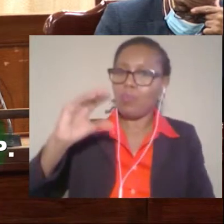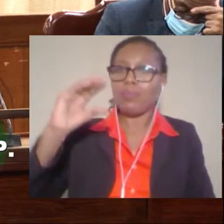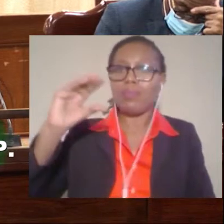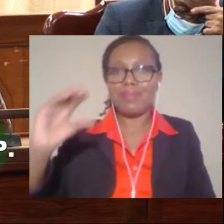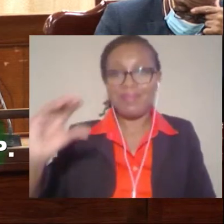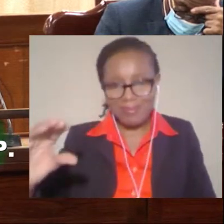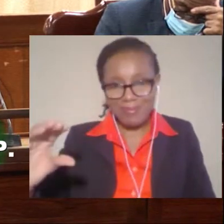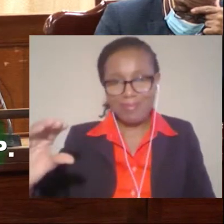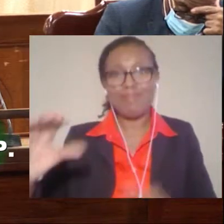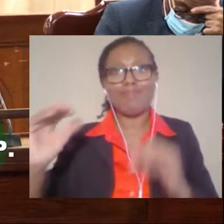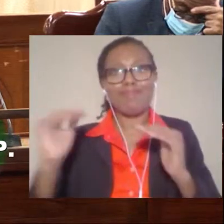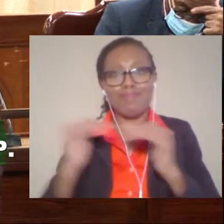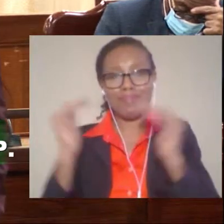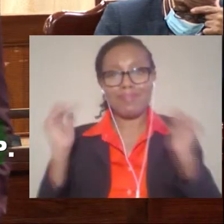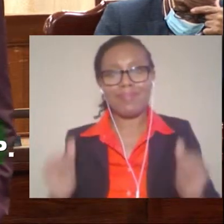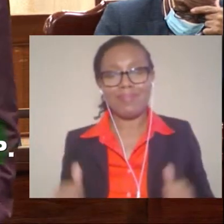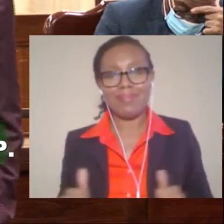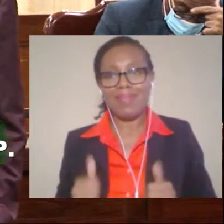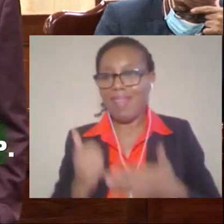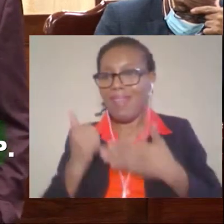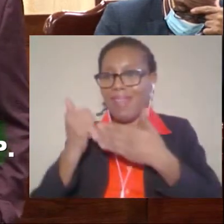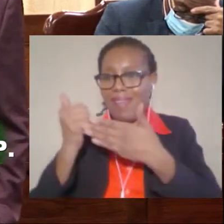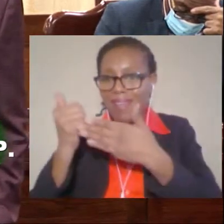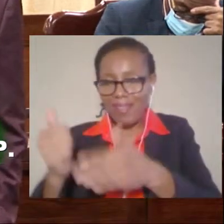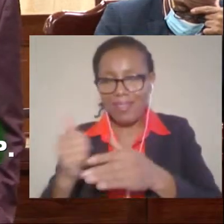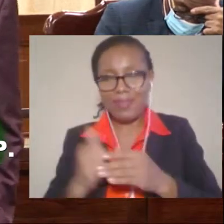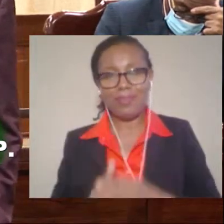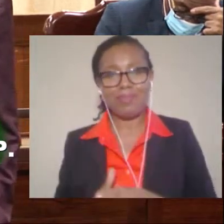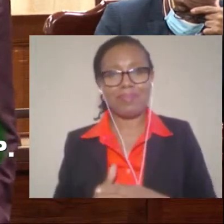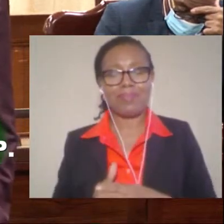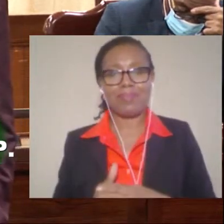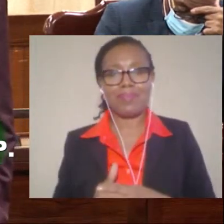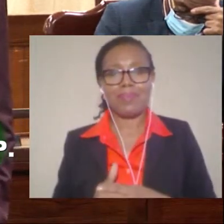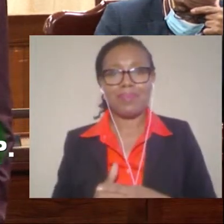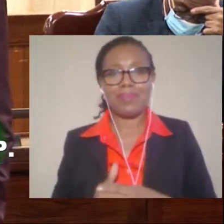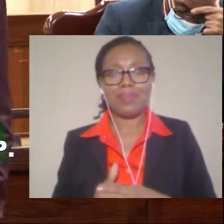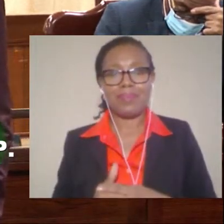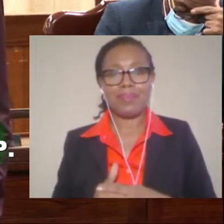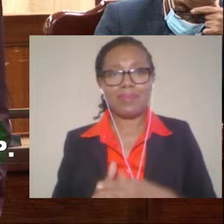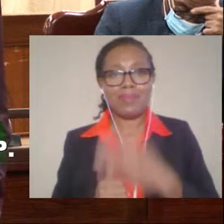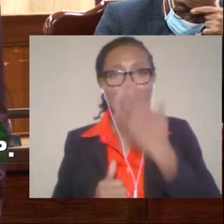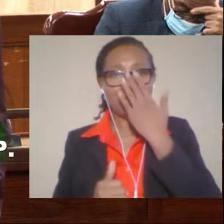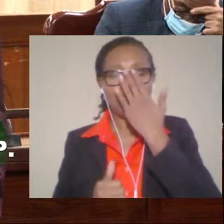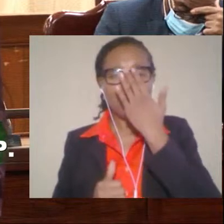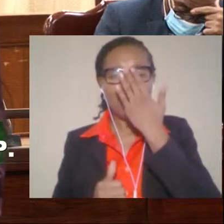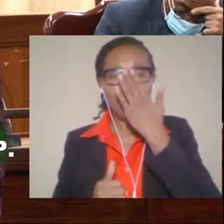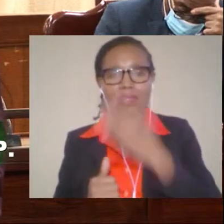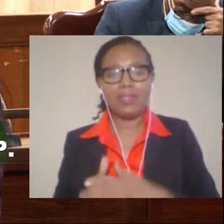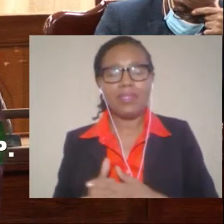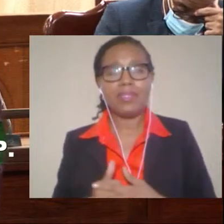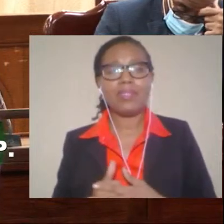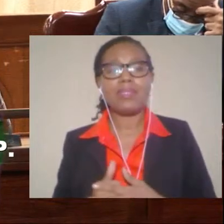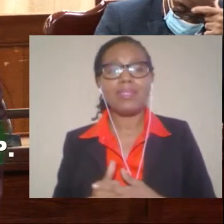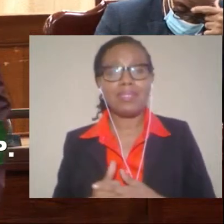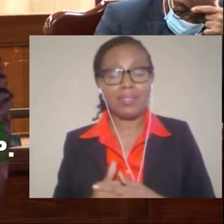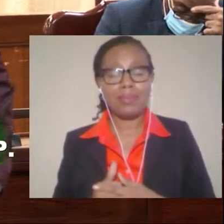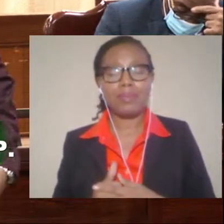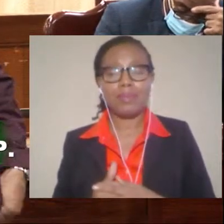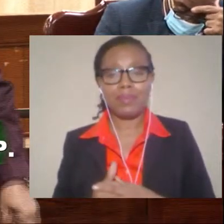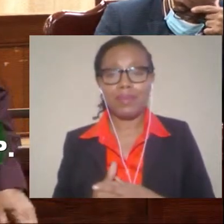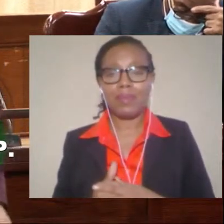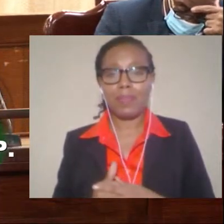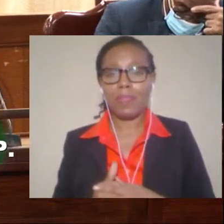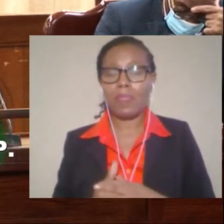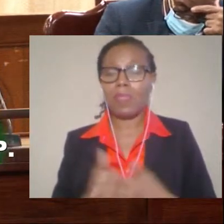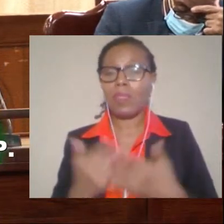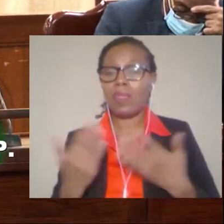economy is part of what frustrates and stymies that effort to create meaningful